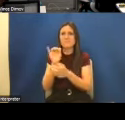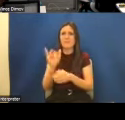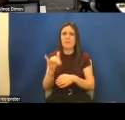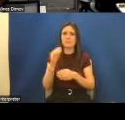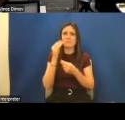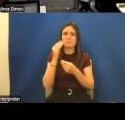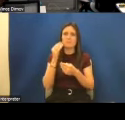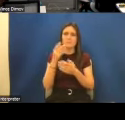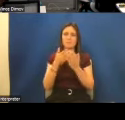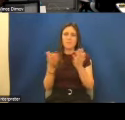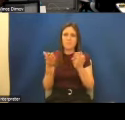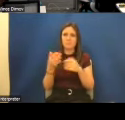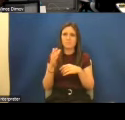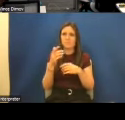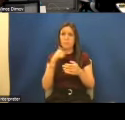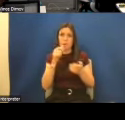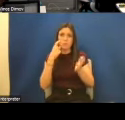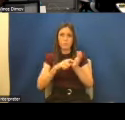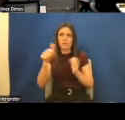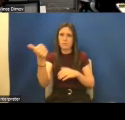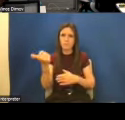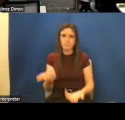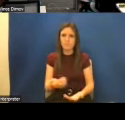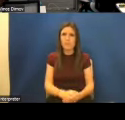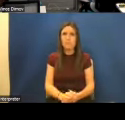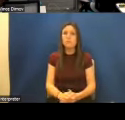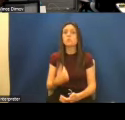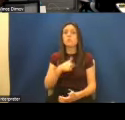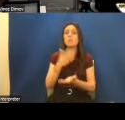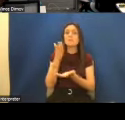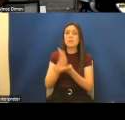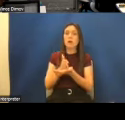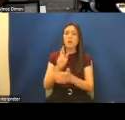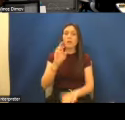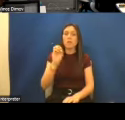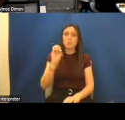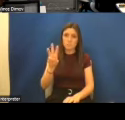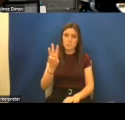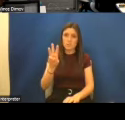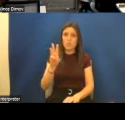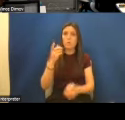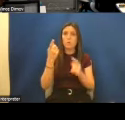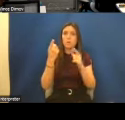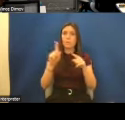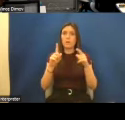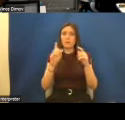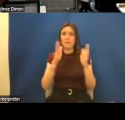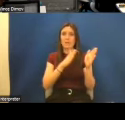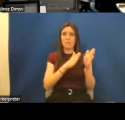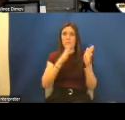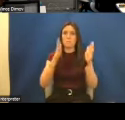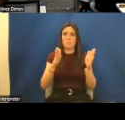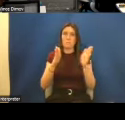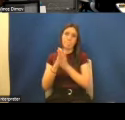that we don't see in some of the others. So we stop on the ROW and EOW when you hit that ceiling, right? You don't have to do the next